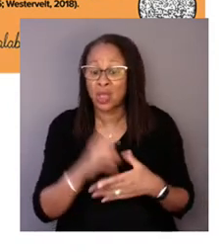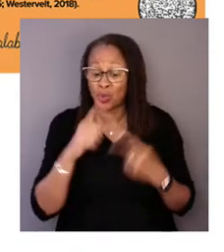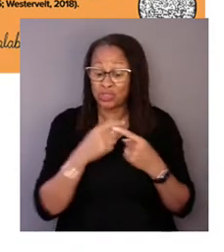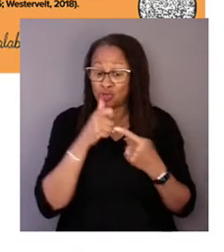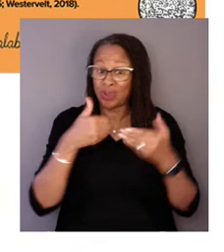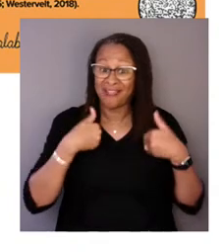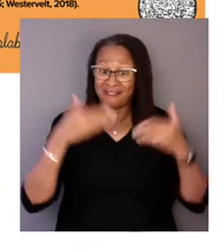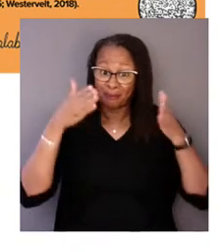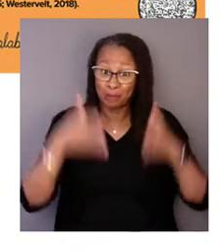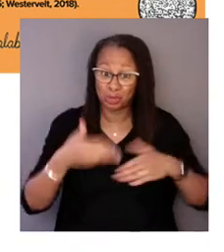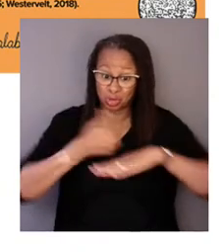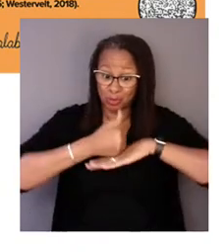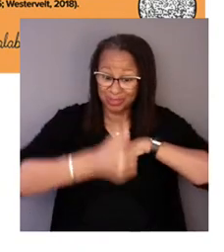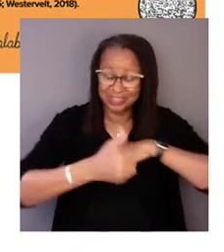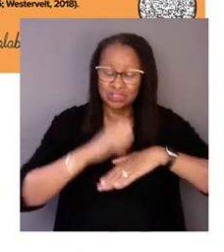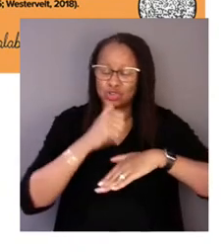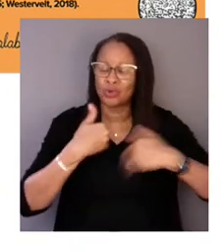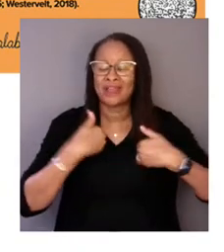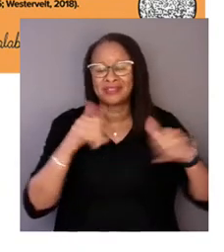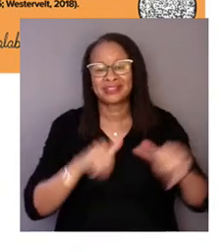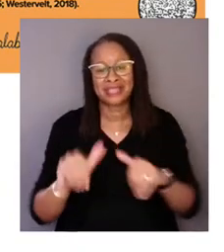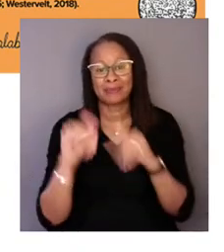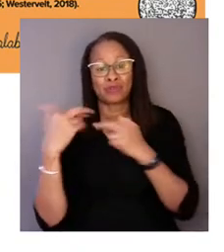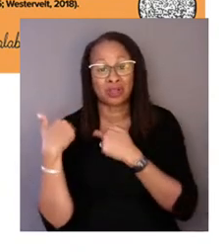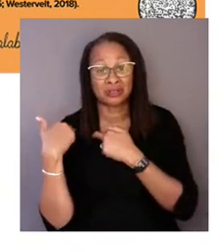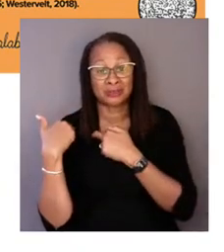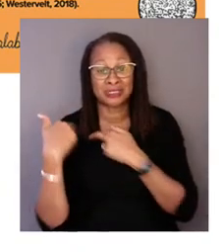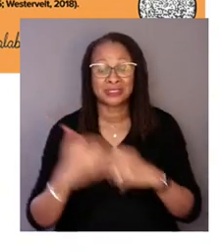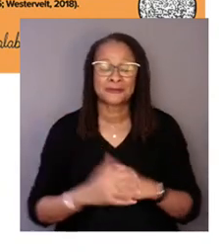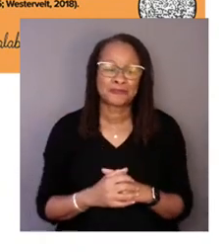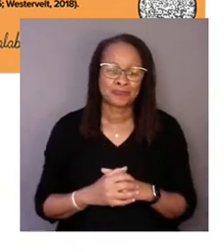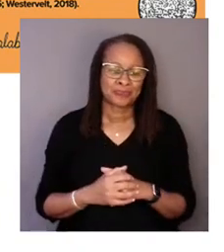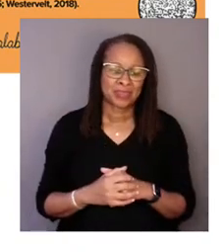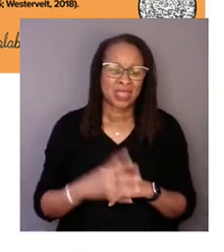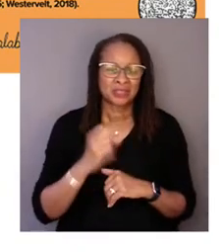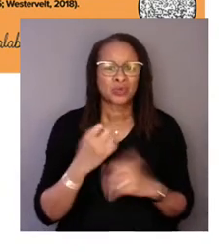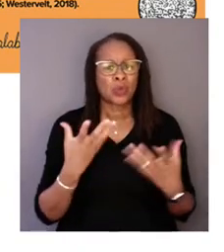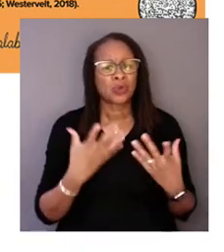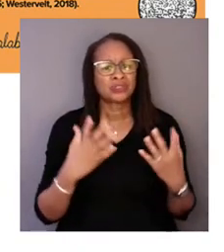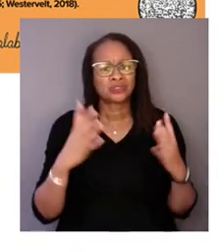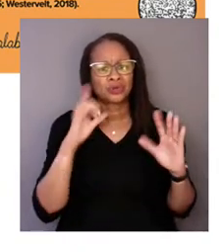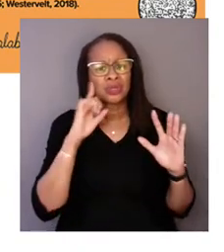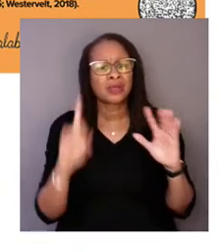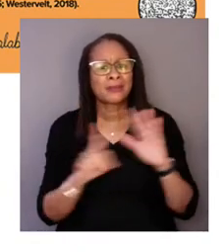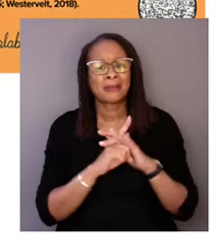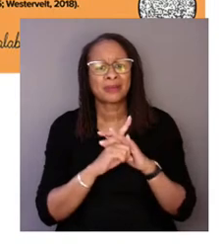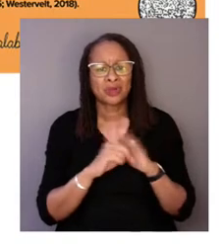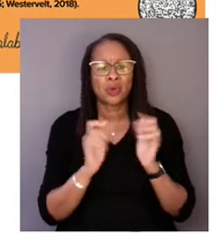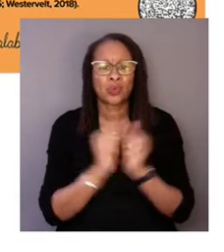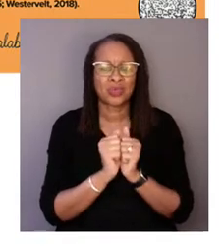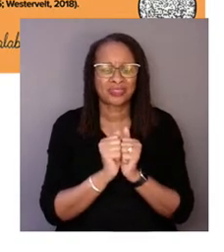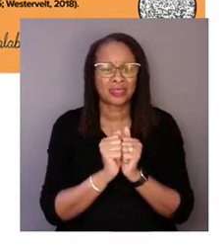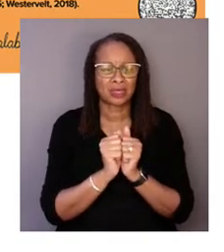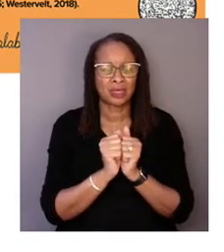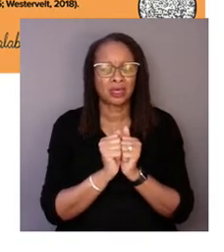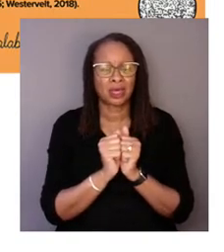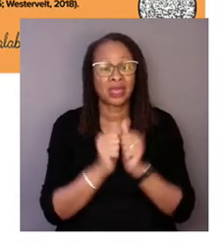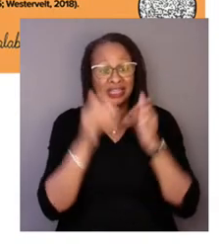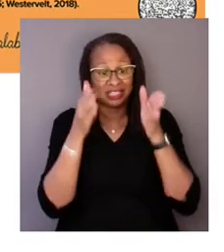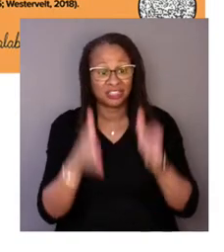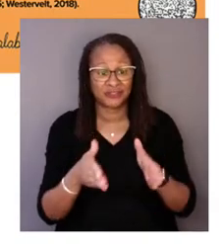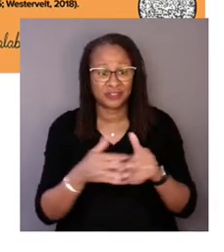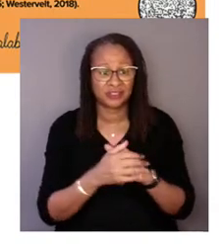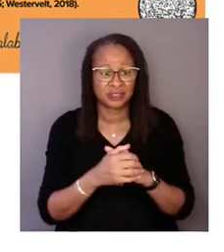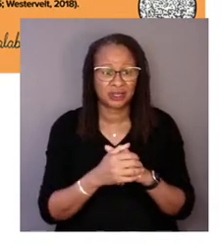isn't the same accountability. So we kind of almost wanted to come up with a hypothetical individual here. And honestly, of course, he had to be